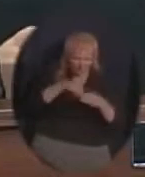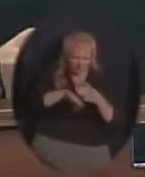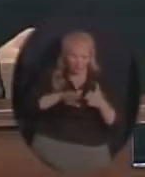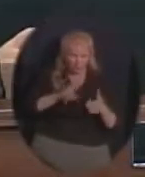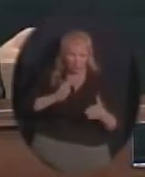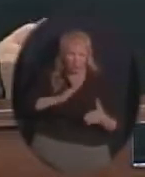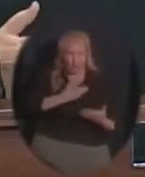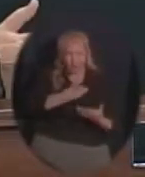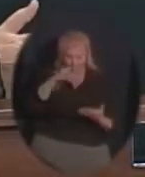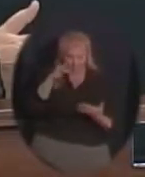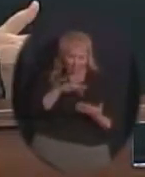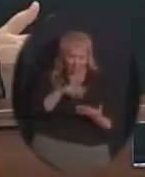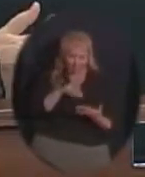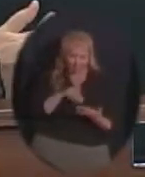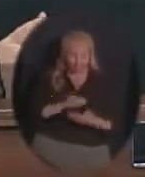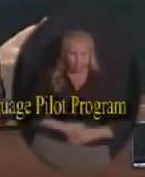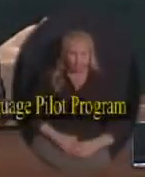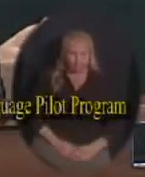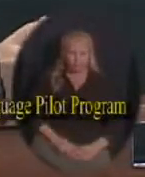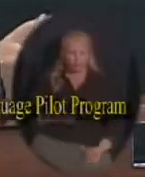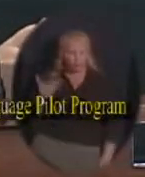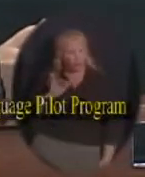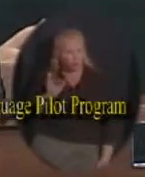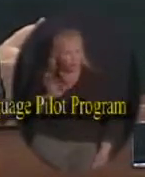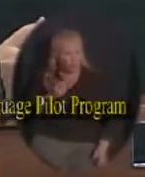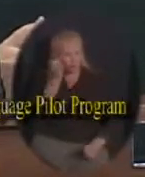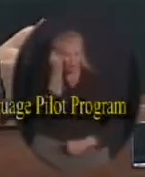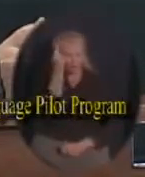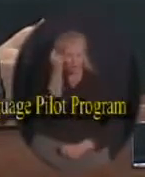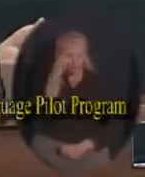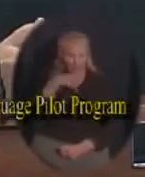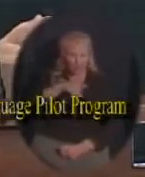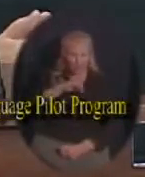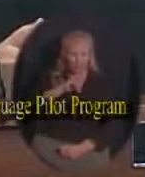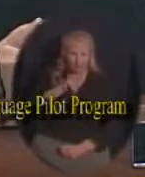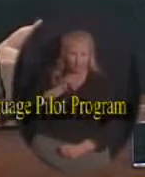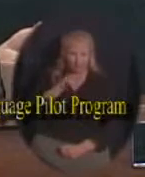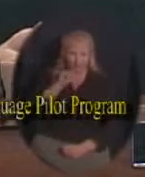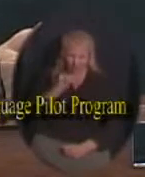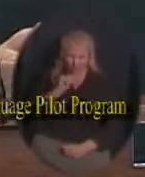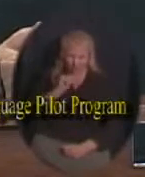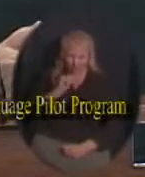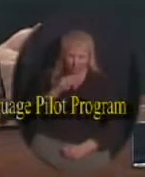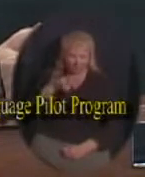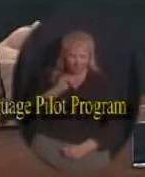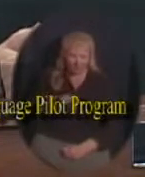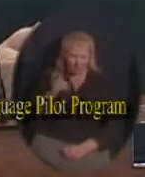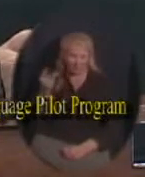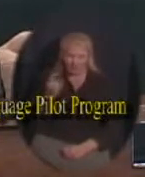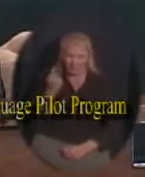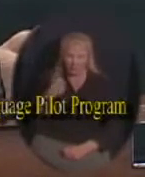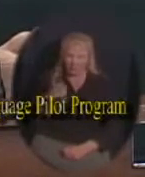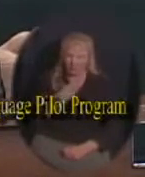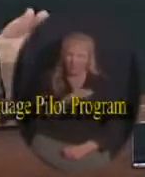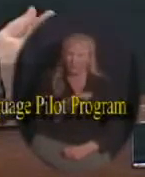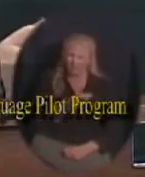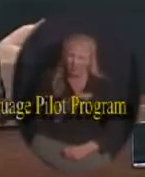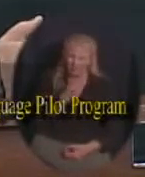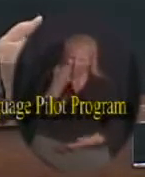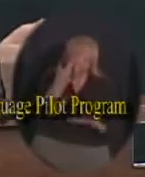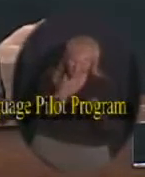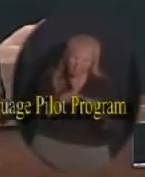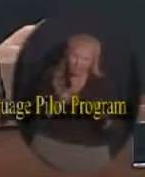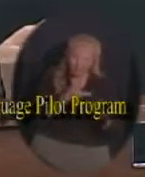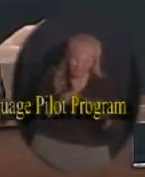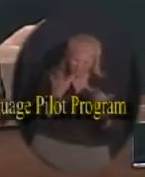that, a pilot is something that we've done some research on. We would not go out and just throw